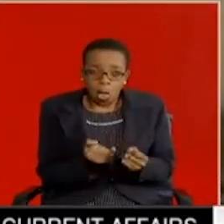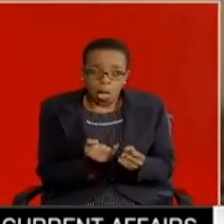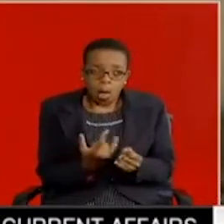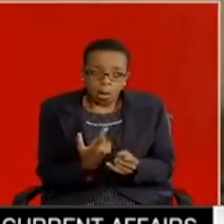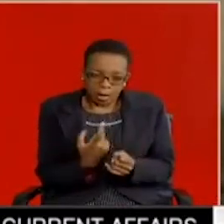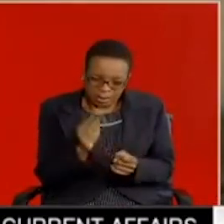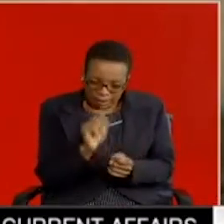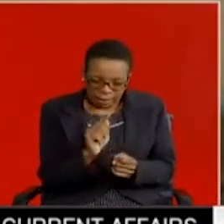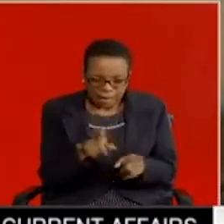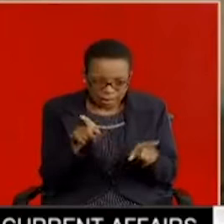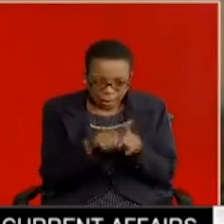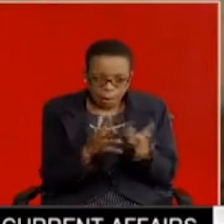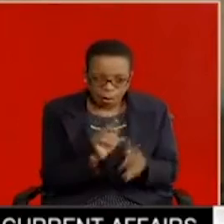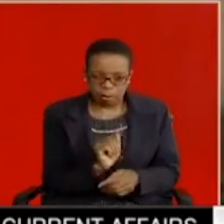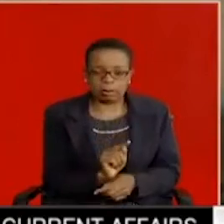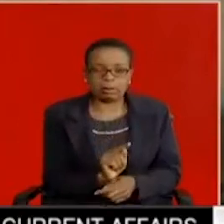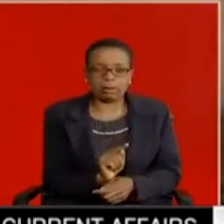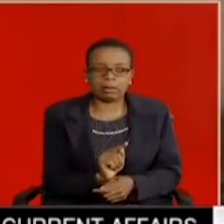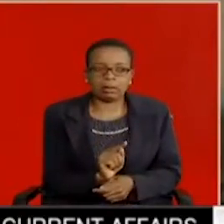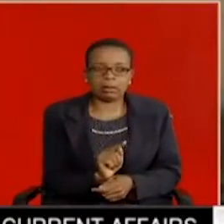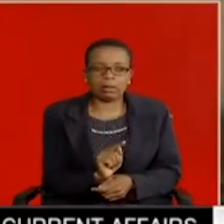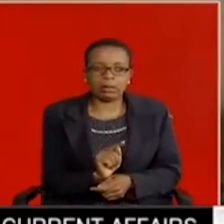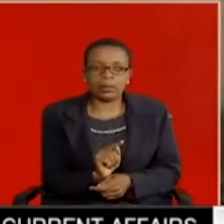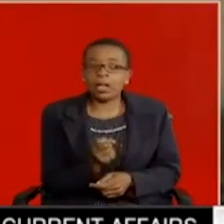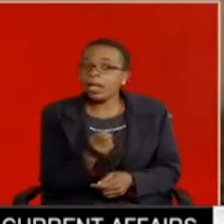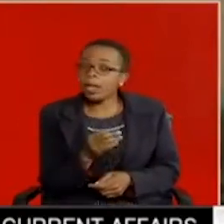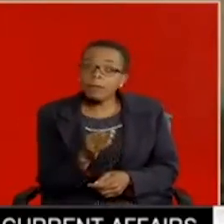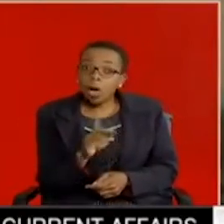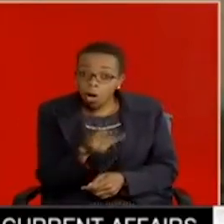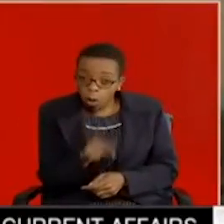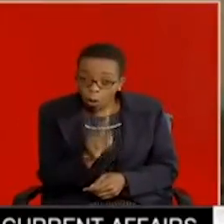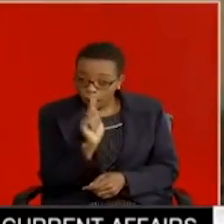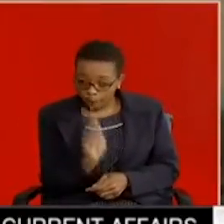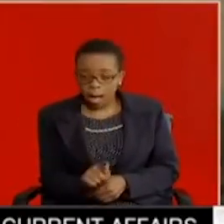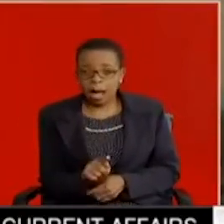was at that same temperature. Because if anything goes wrong,